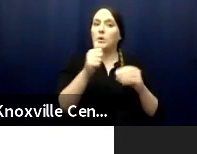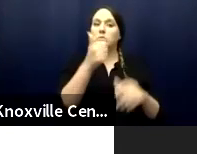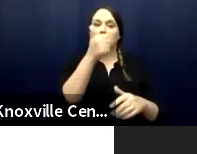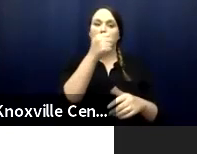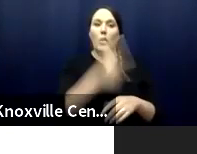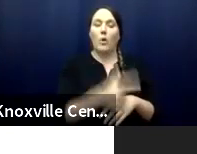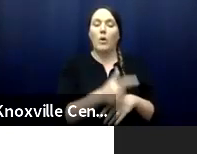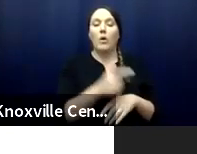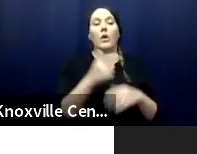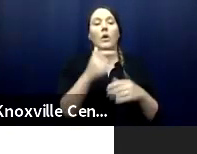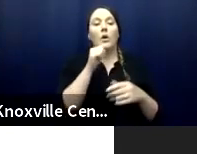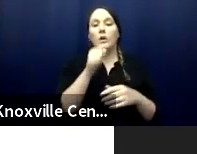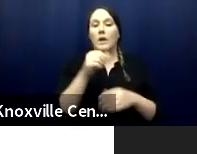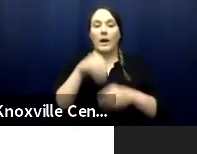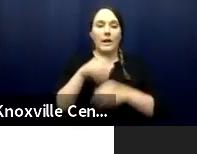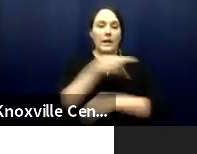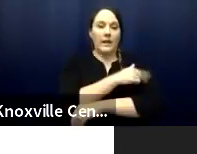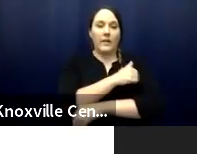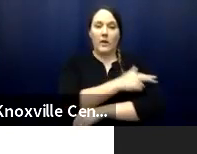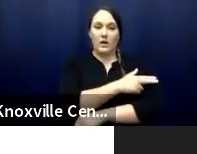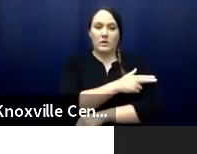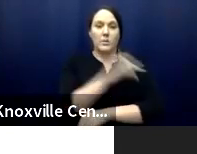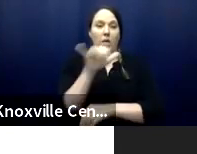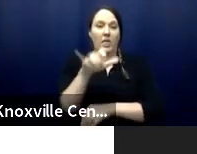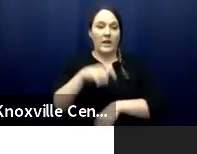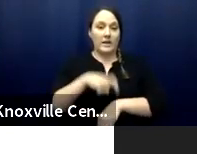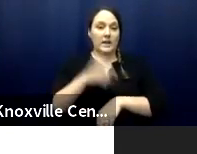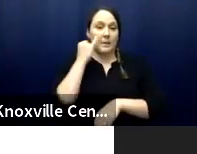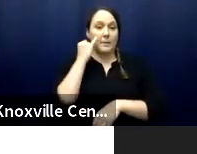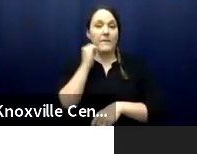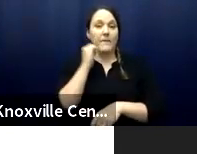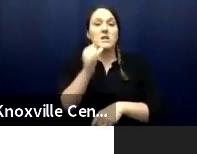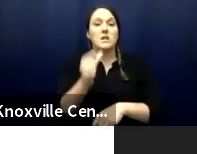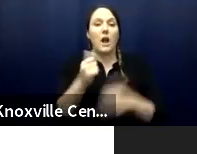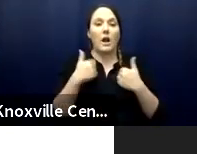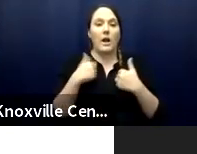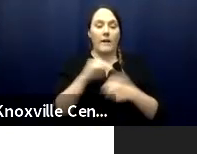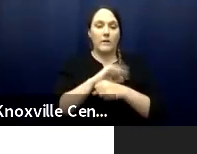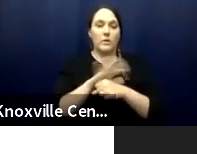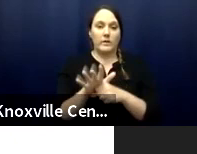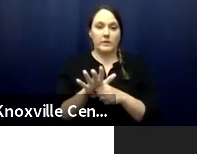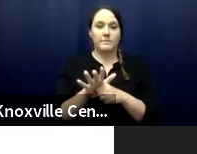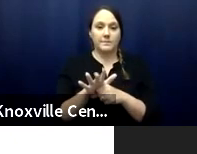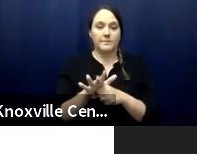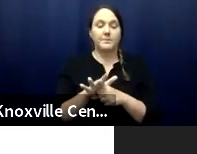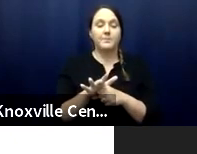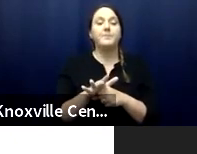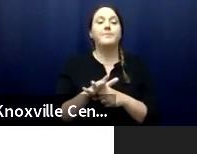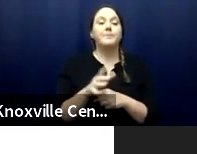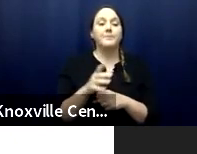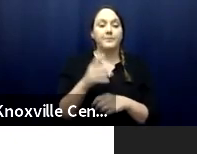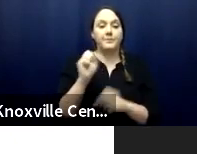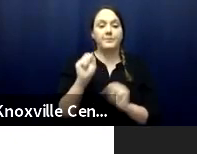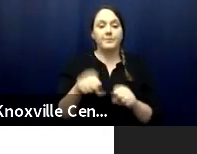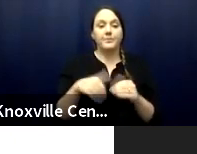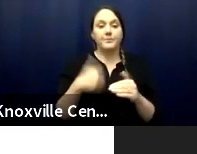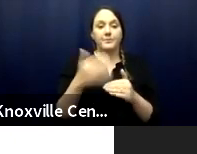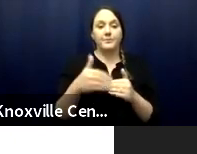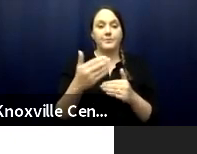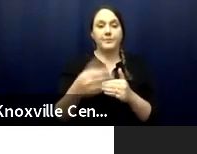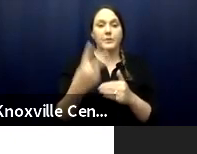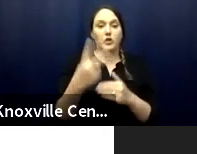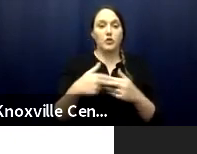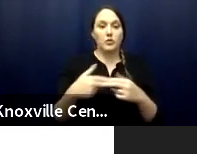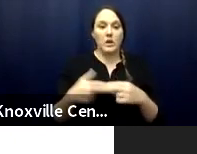in the hospital at the time that they were if they had not had COVID-19. If you could forward 2 slides,